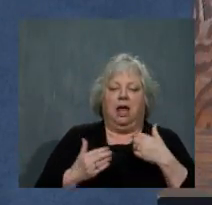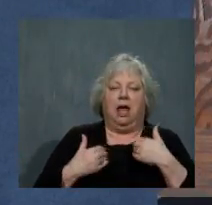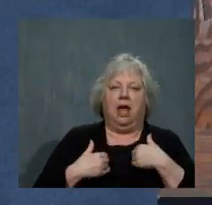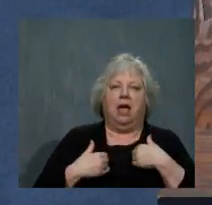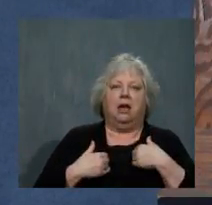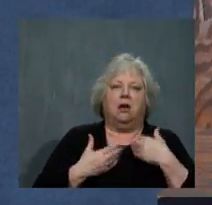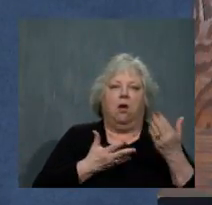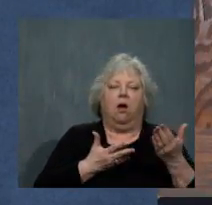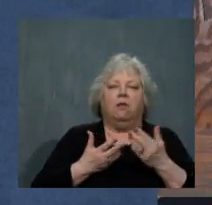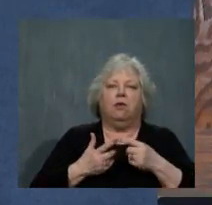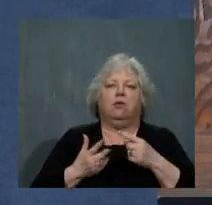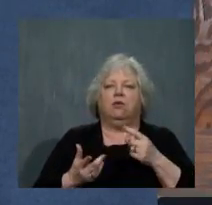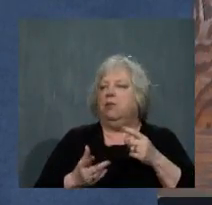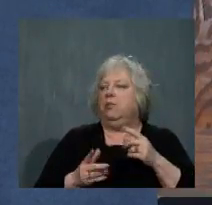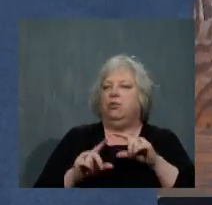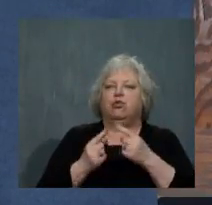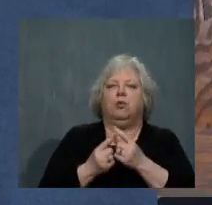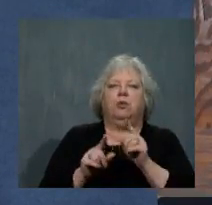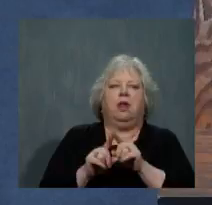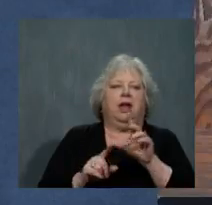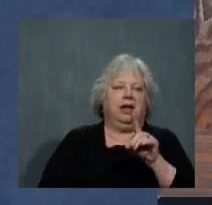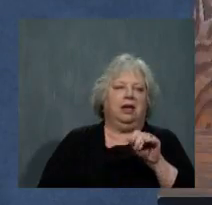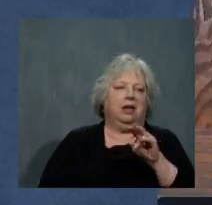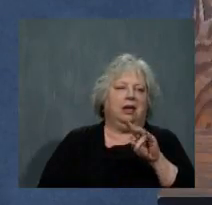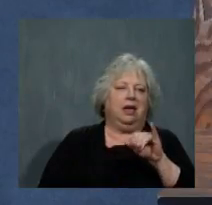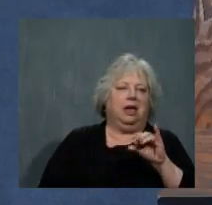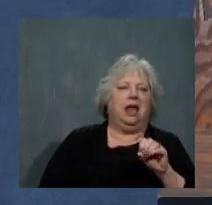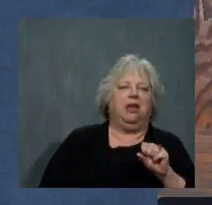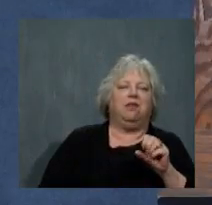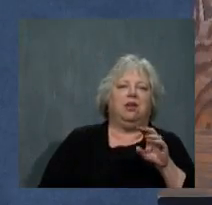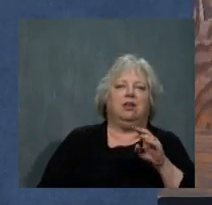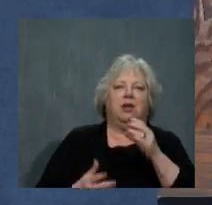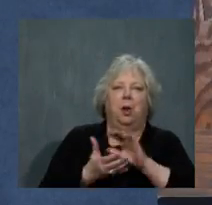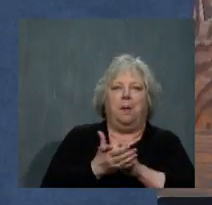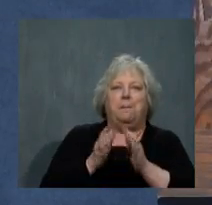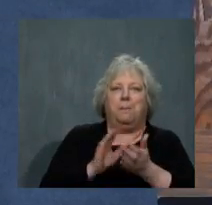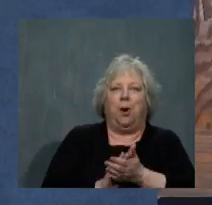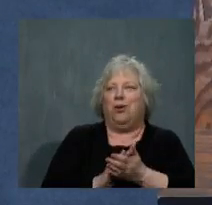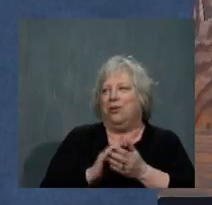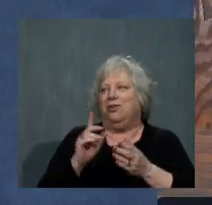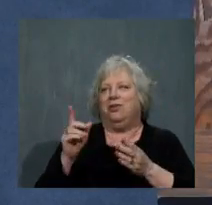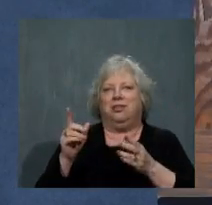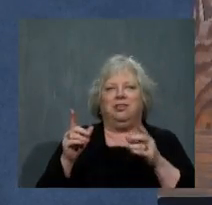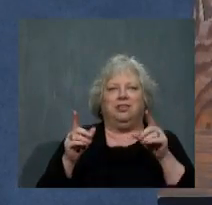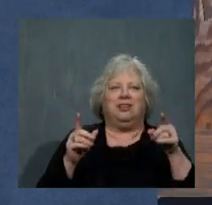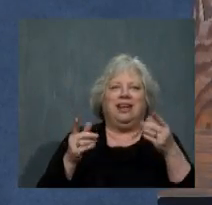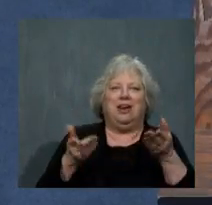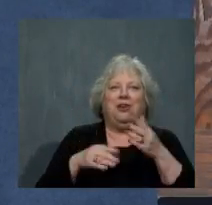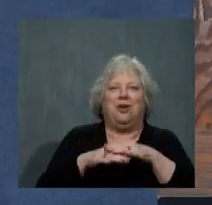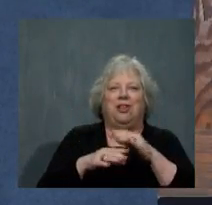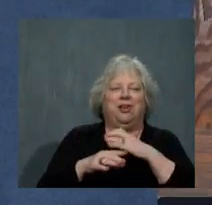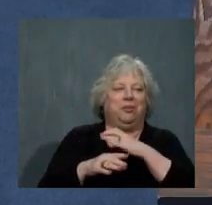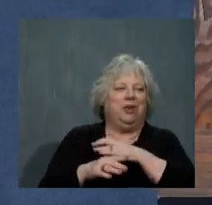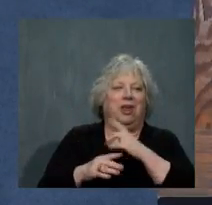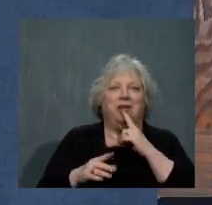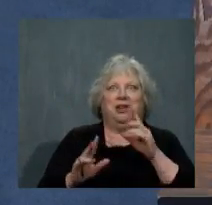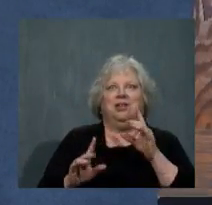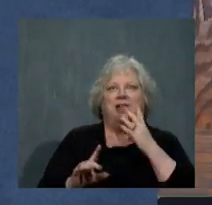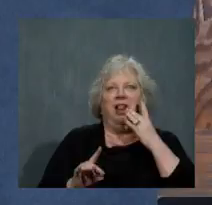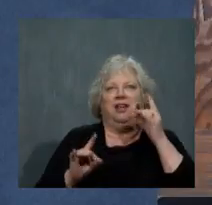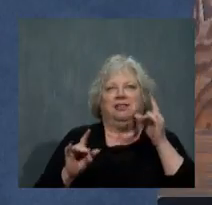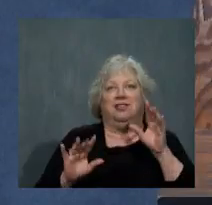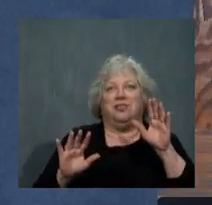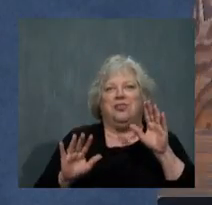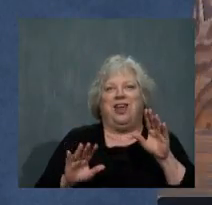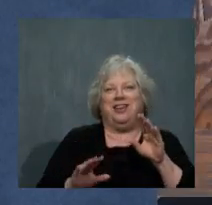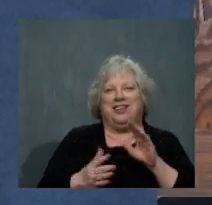David's Burgers, who Alan is actually on the committee, owner of such a great establishment. By the way, great burger too. No, not giving you